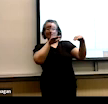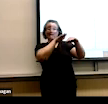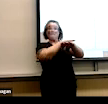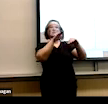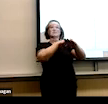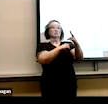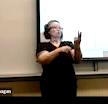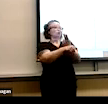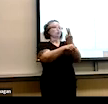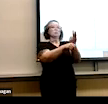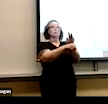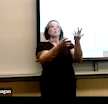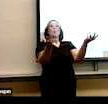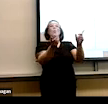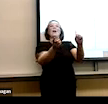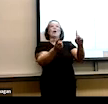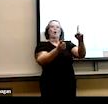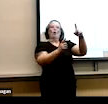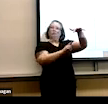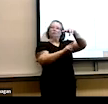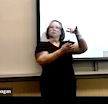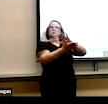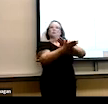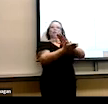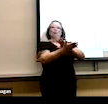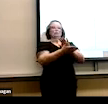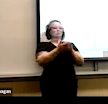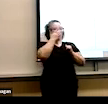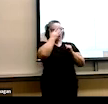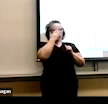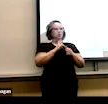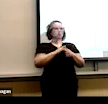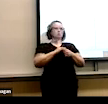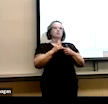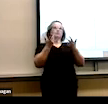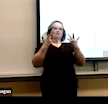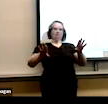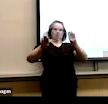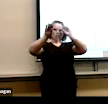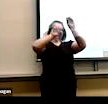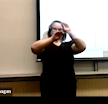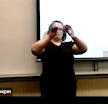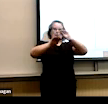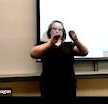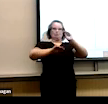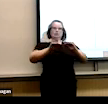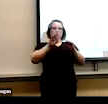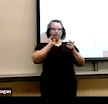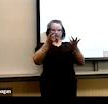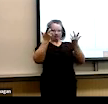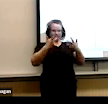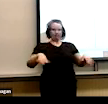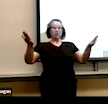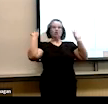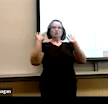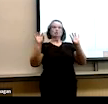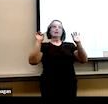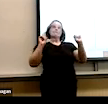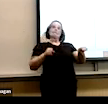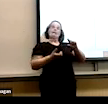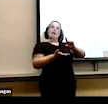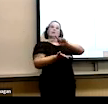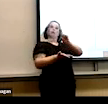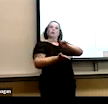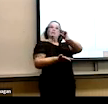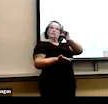have this as sort of a document that they can refer back to. They can print it out. It prints out on this like really tiny piece of paper so that they're told to keep it in their